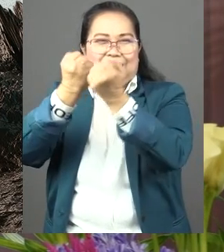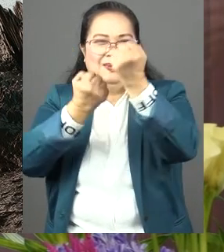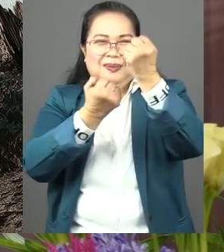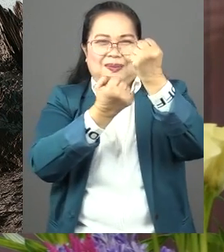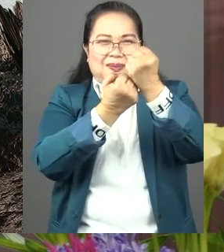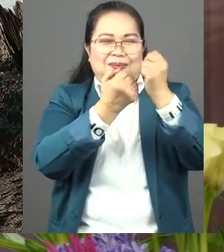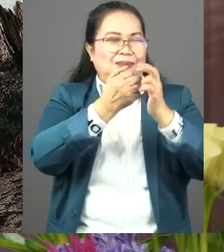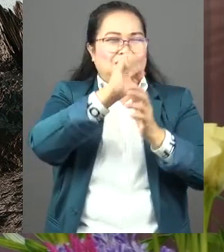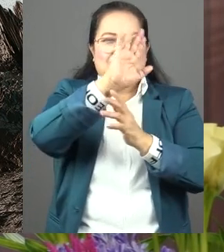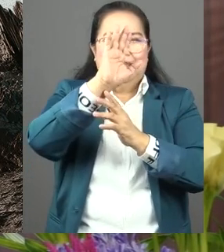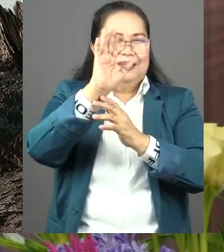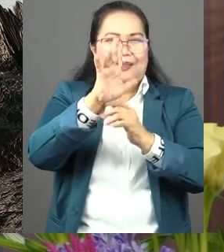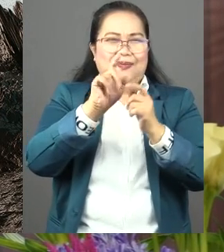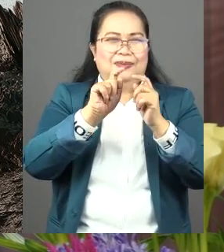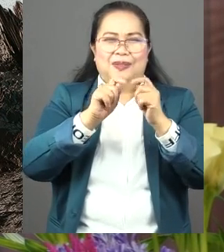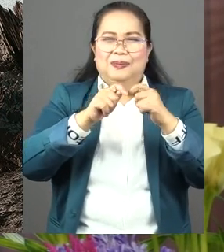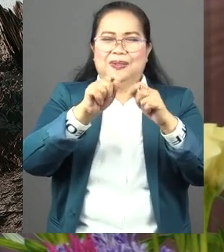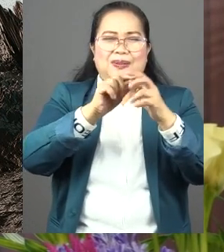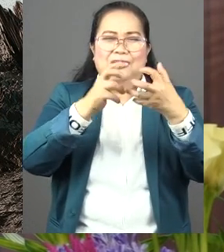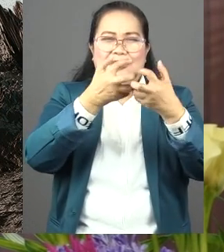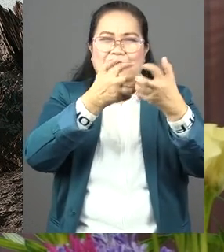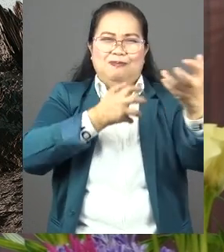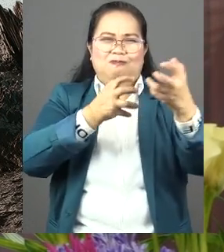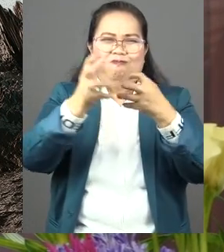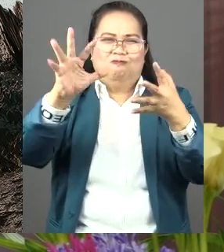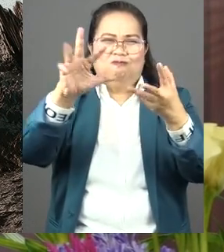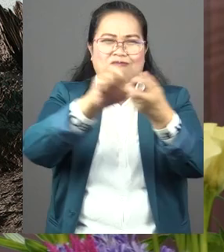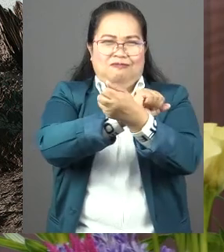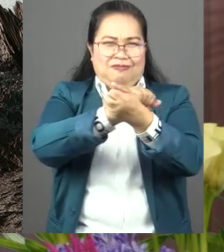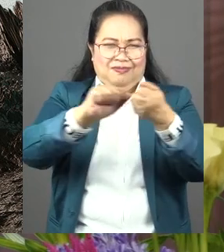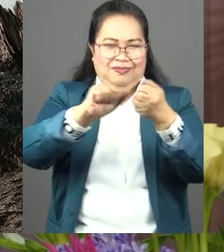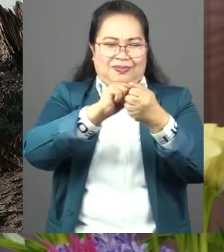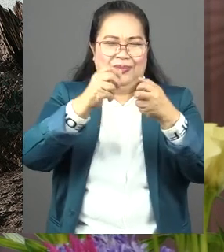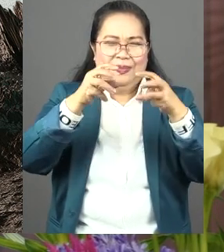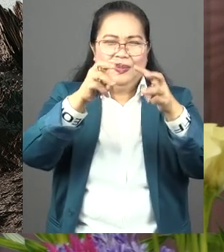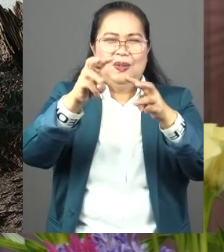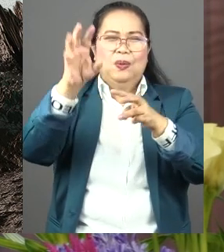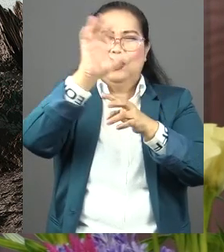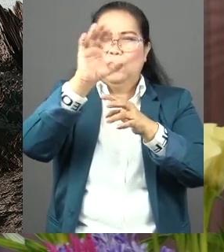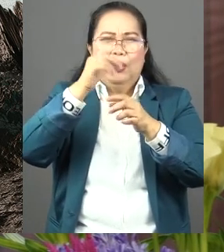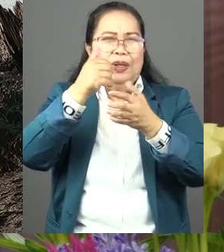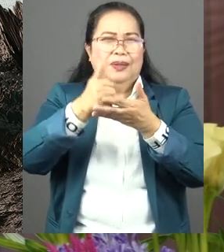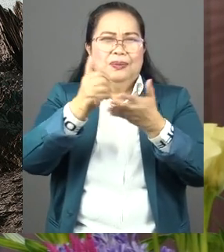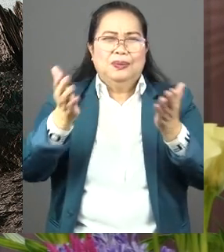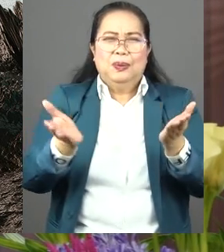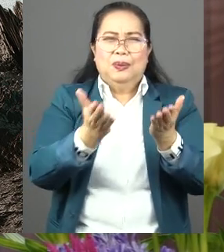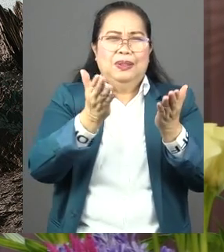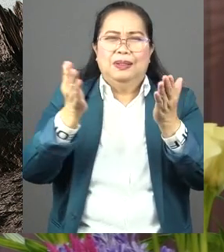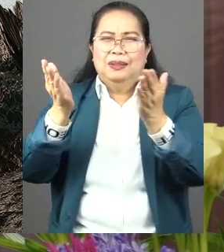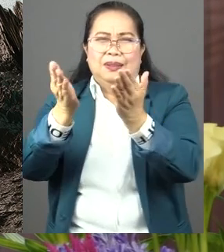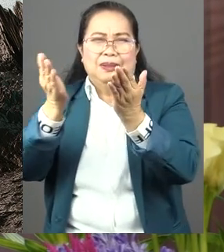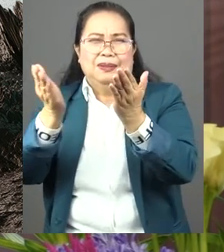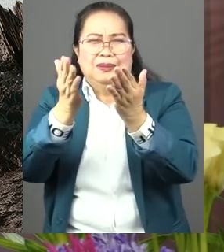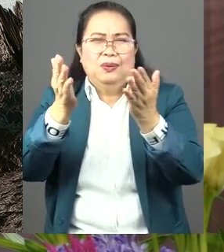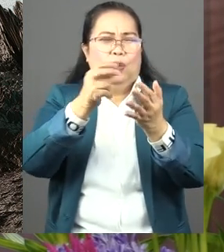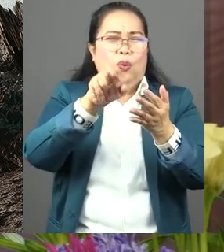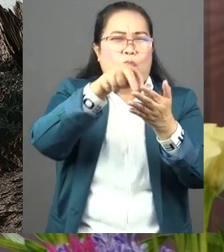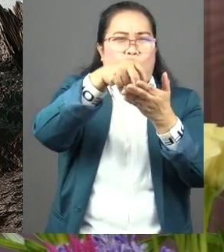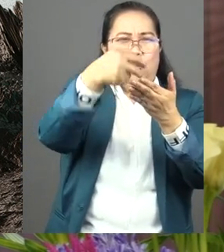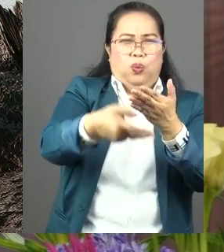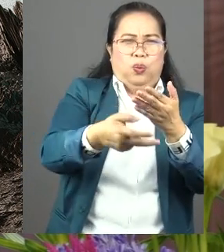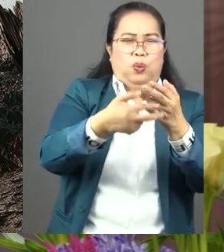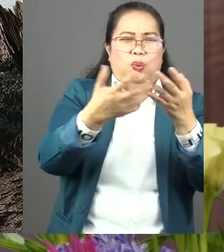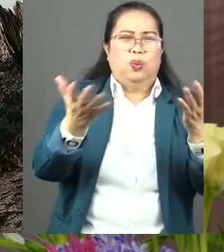who never try to tear each other down, who find ways and means to encourage those who are fallen